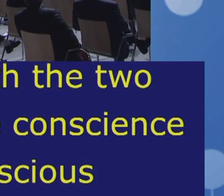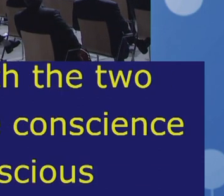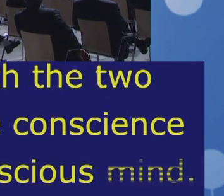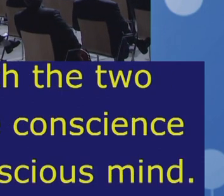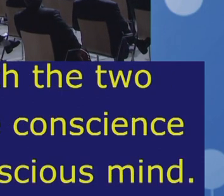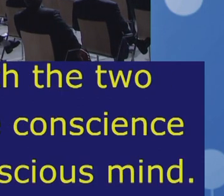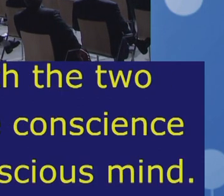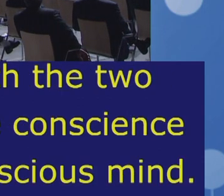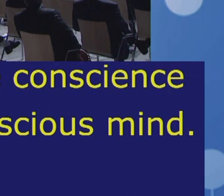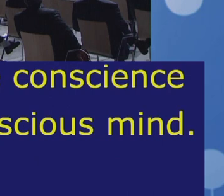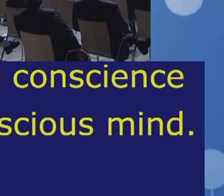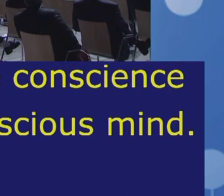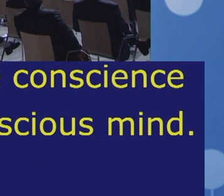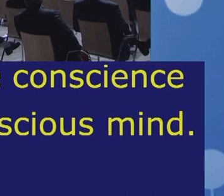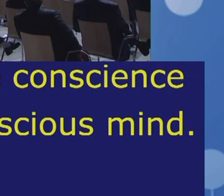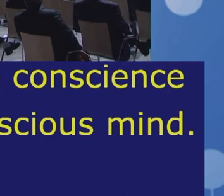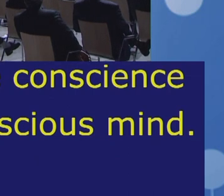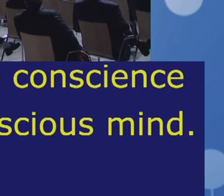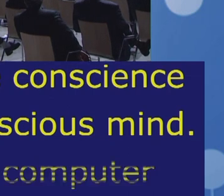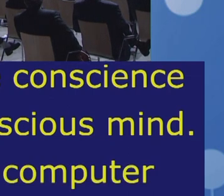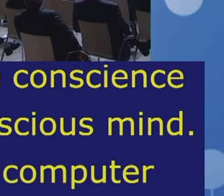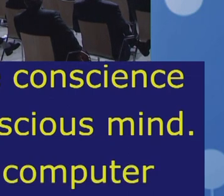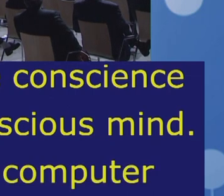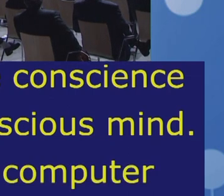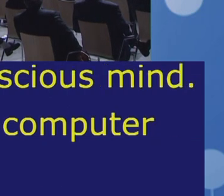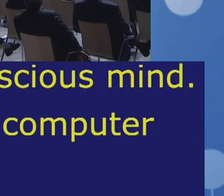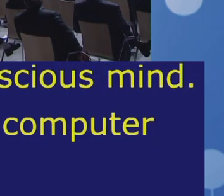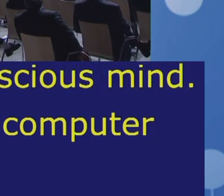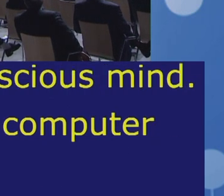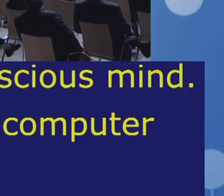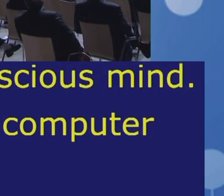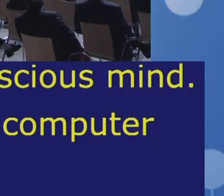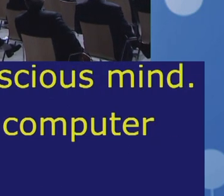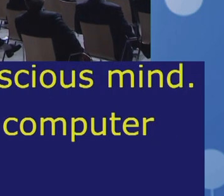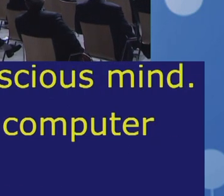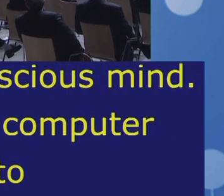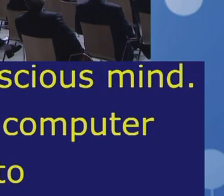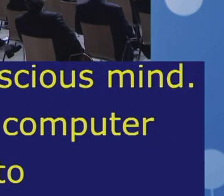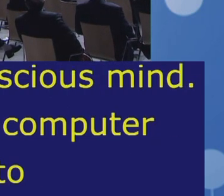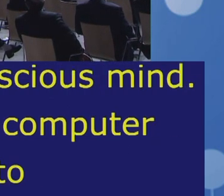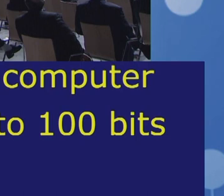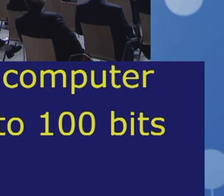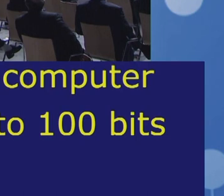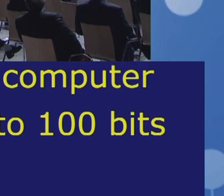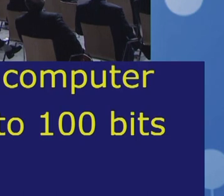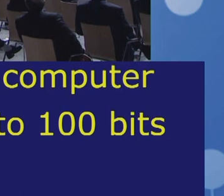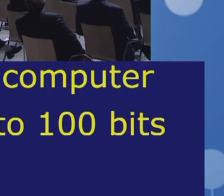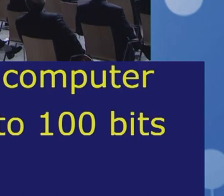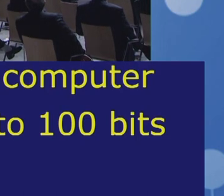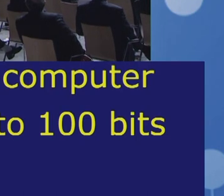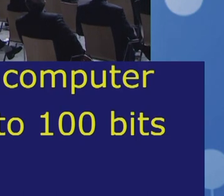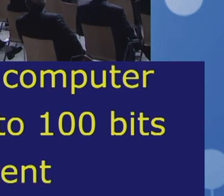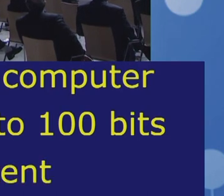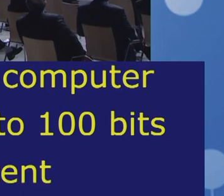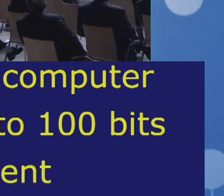runs on a computer equivalent speed of about 40 to 100 bits per second, which is quite decent already. But our